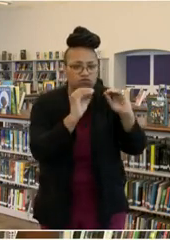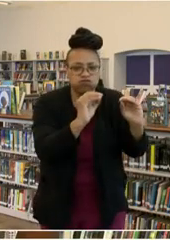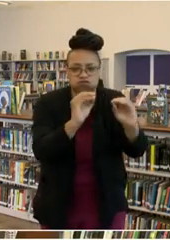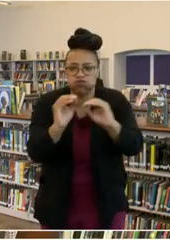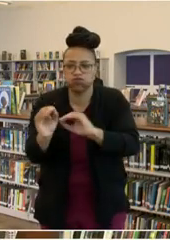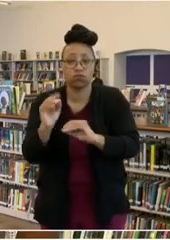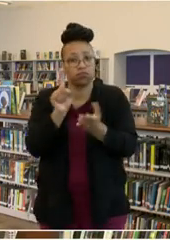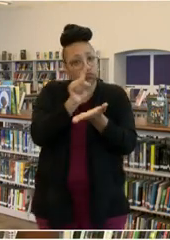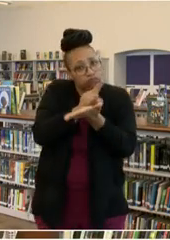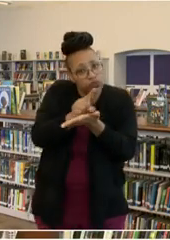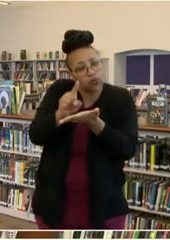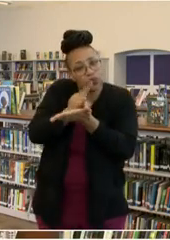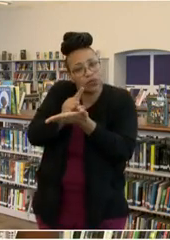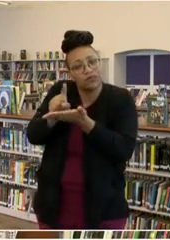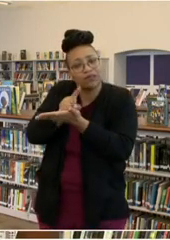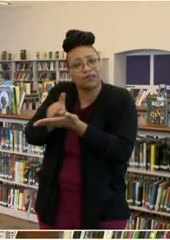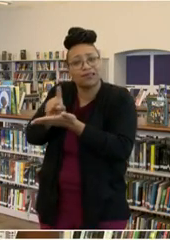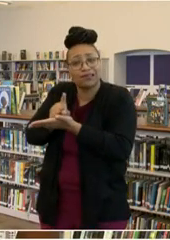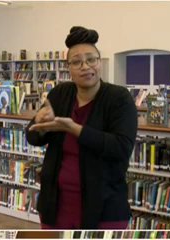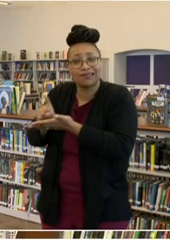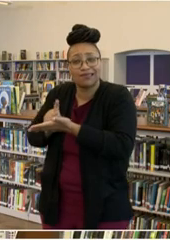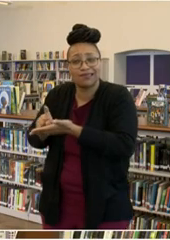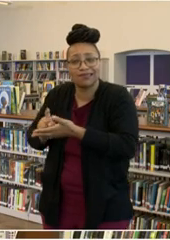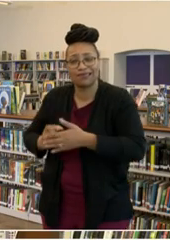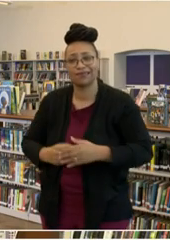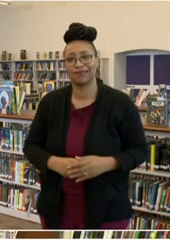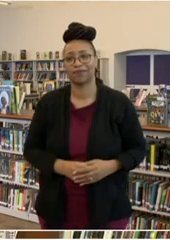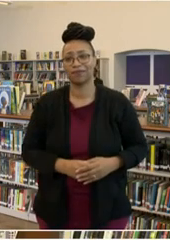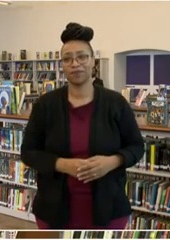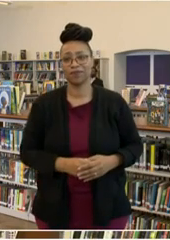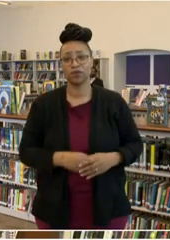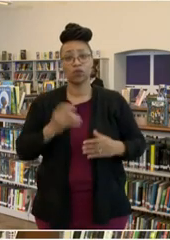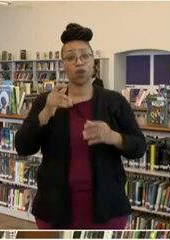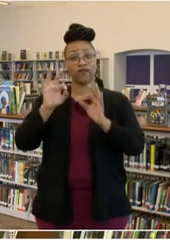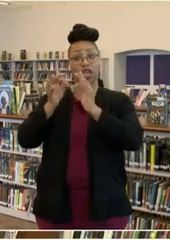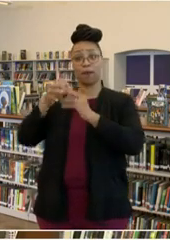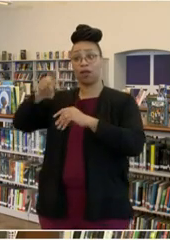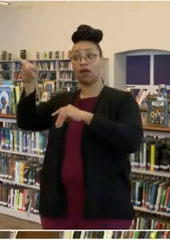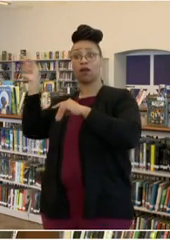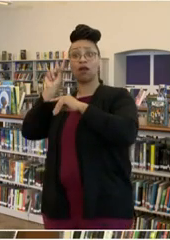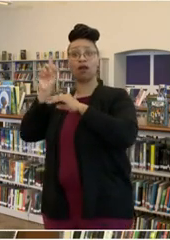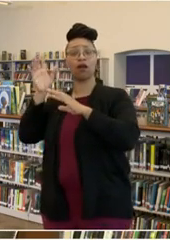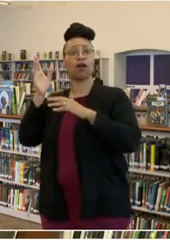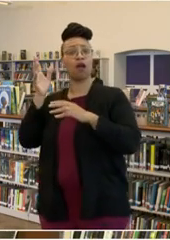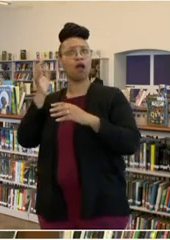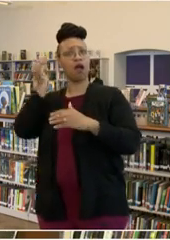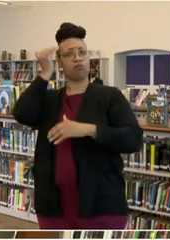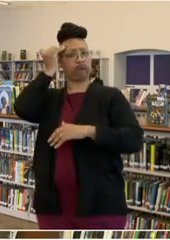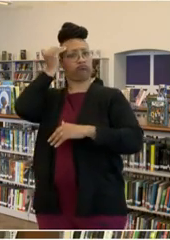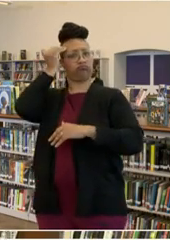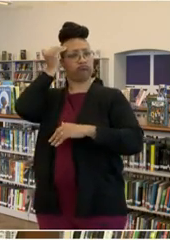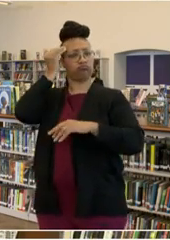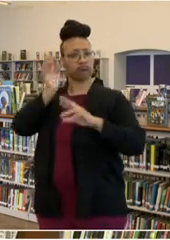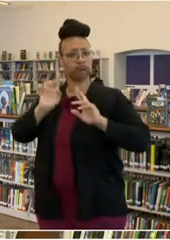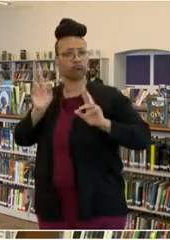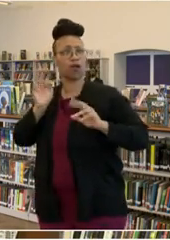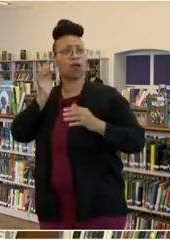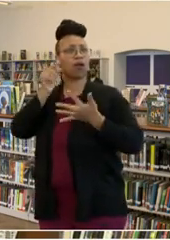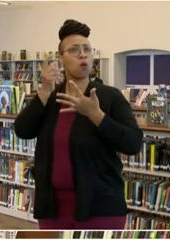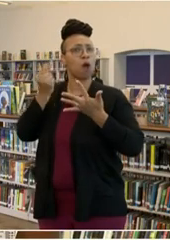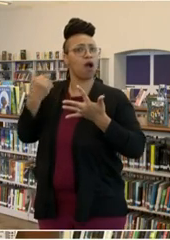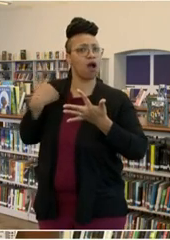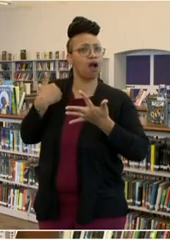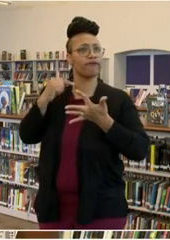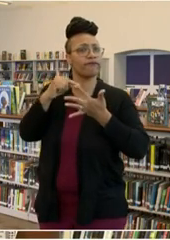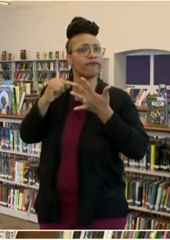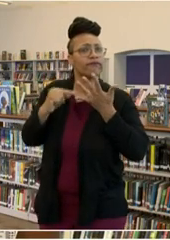what's available and are making sure their kids are connected. We have high impact tutoring in 59 schools